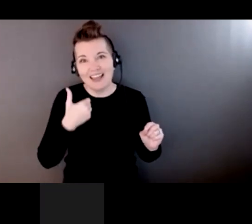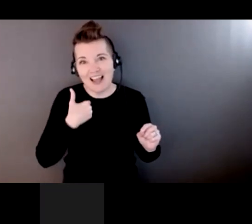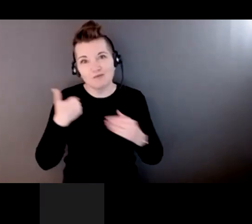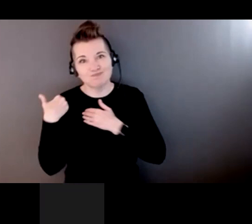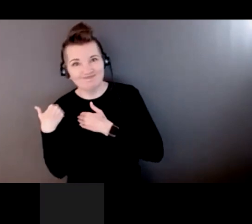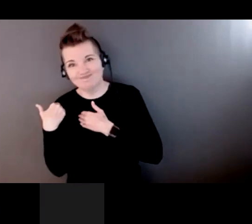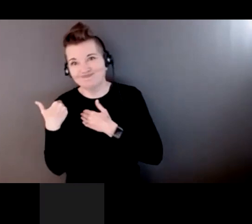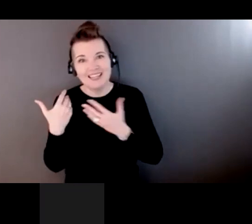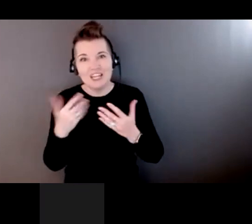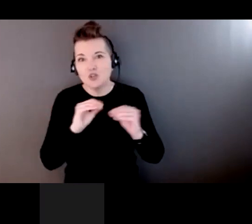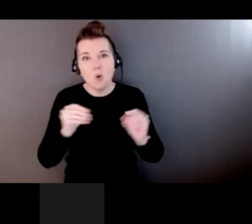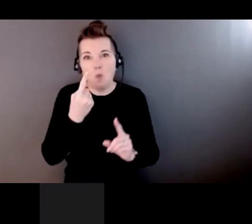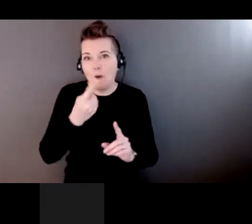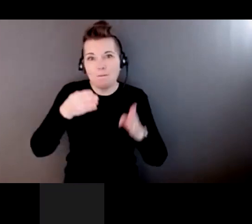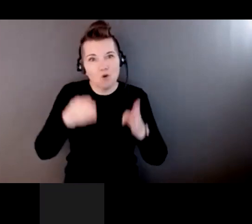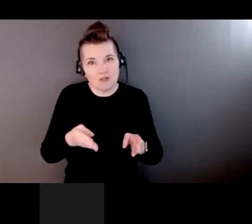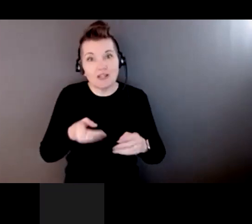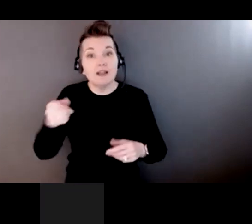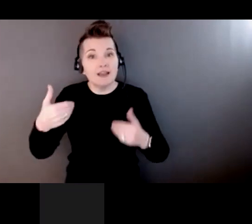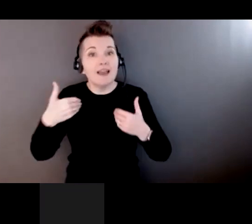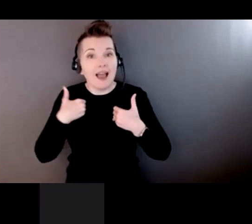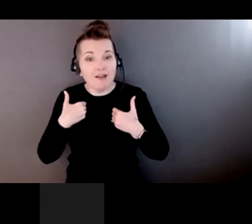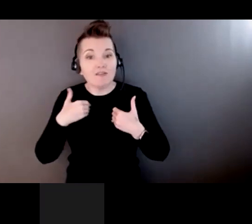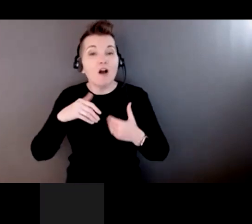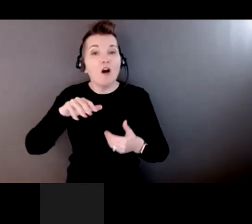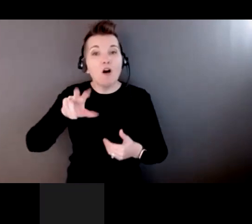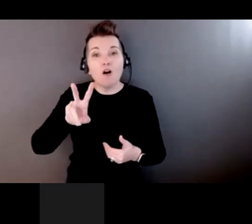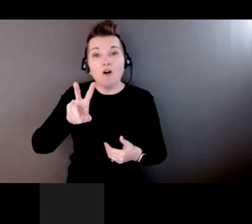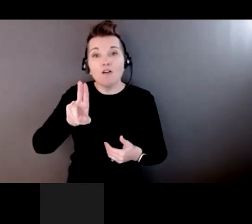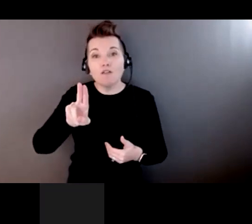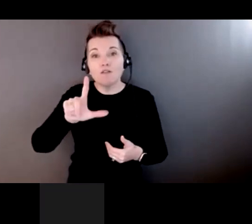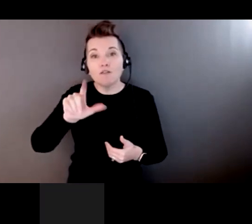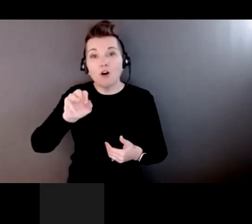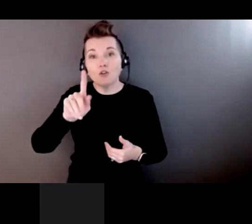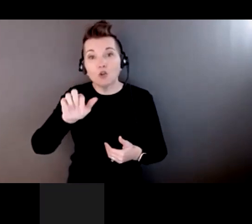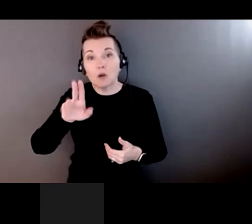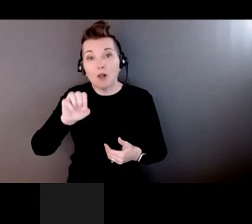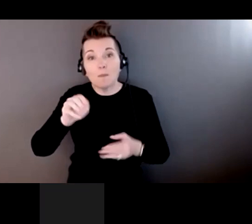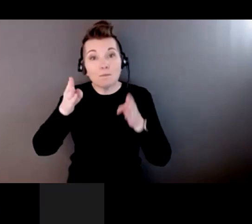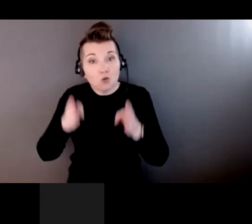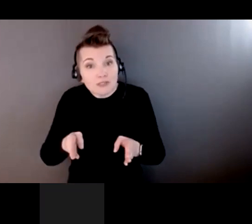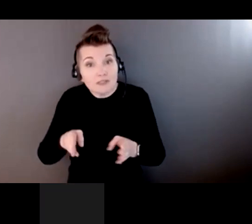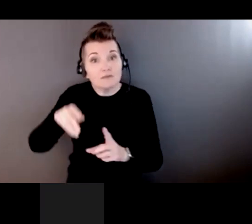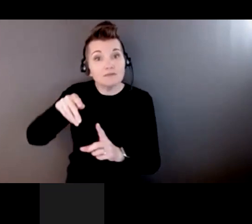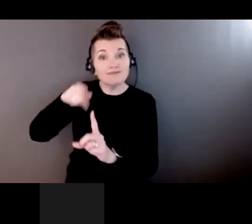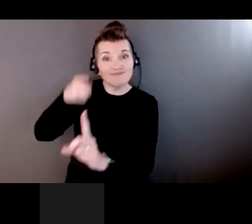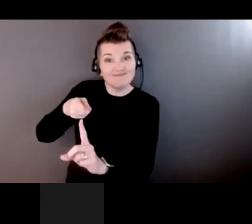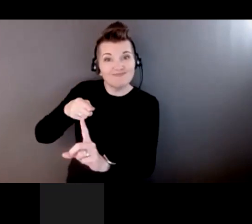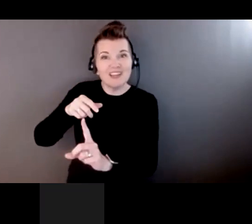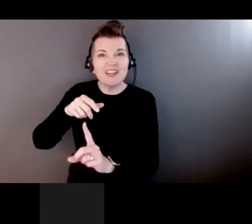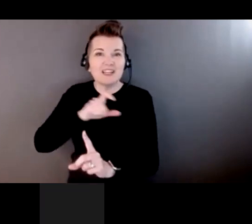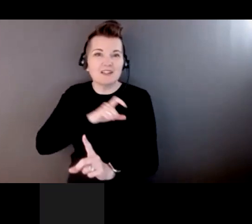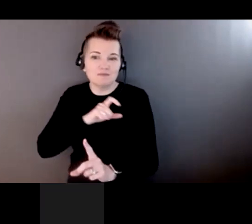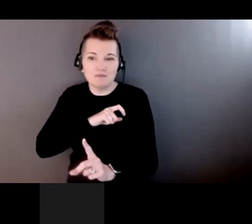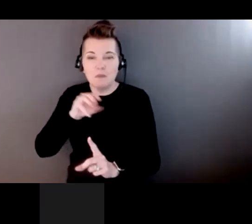who provides direction if needed, which is Constable Mark McCabe. So thank you, Mark. I appreciate you chiming in. And